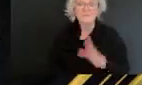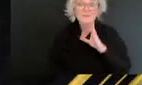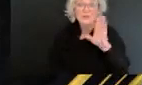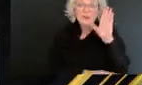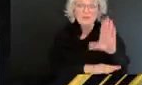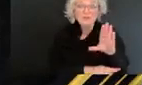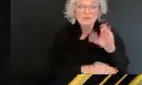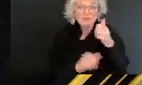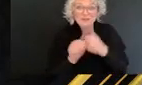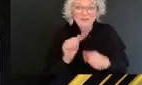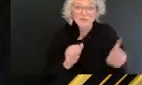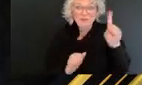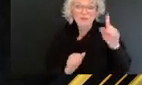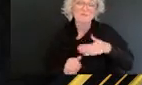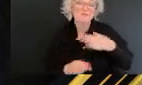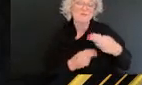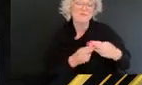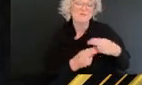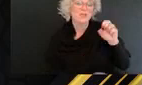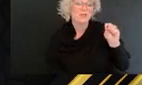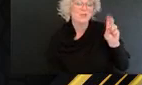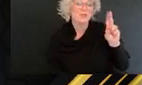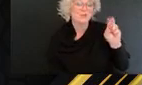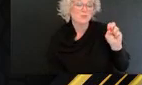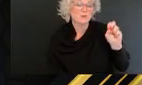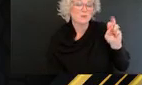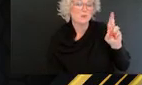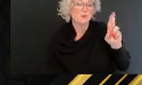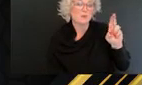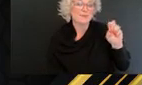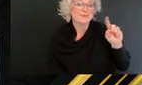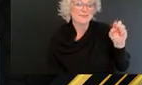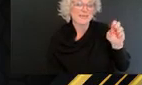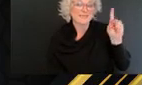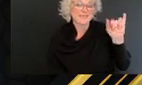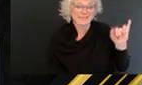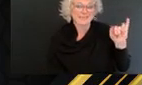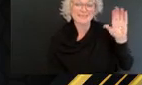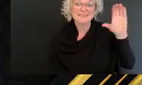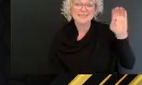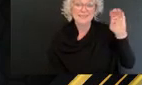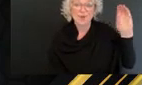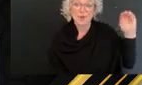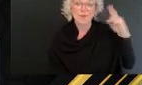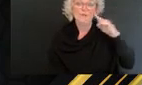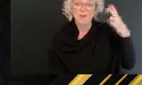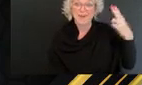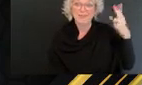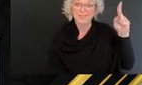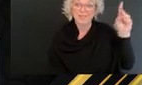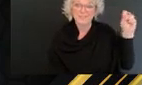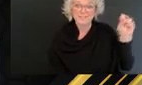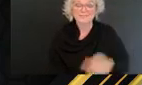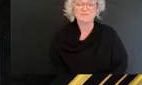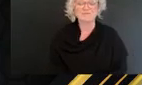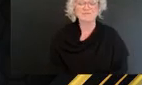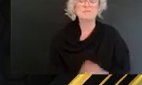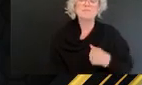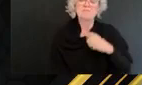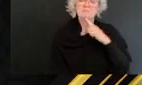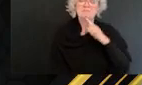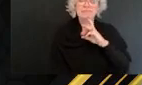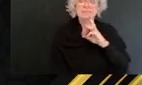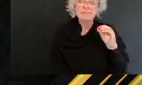Good afternoon, everyone. I'm Sue Rosensky. I am the Chief Executive Officer of Helen Keller Services. I am